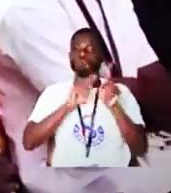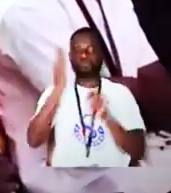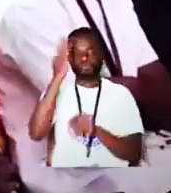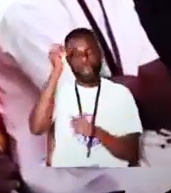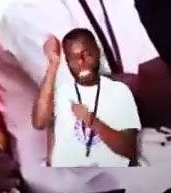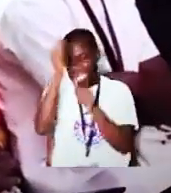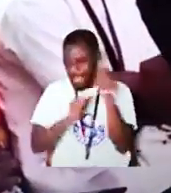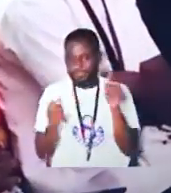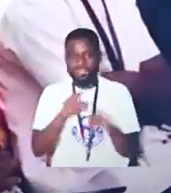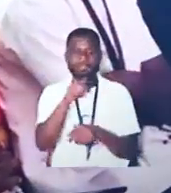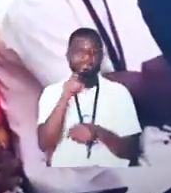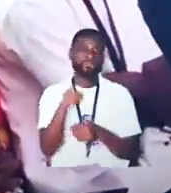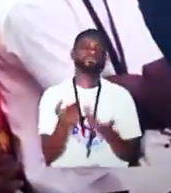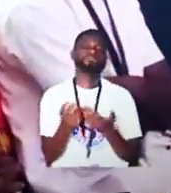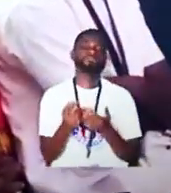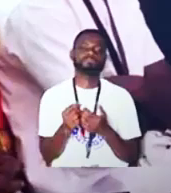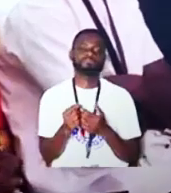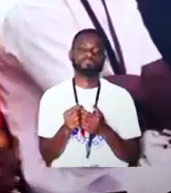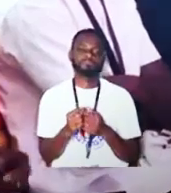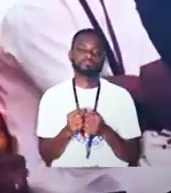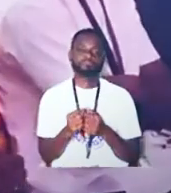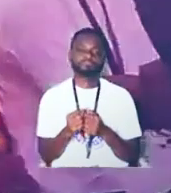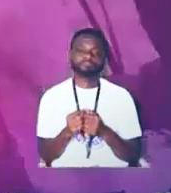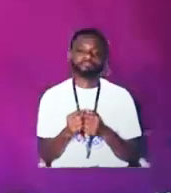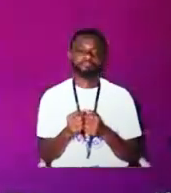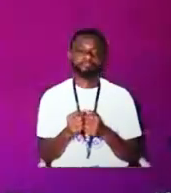There is vulnerability.